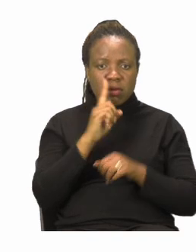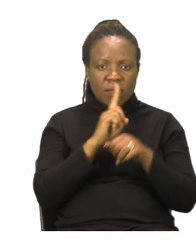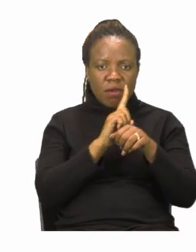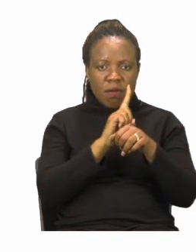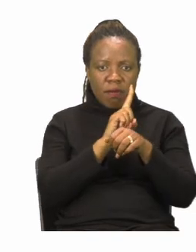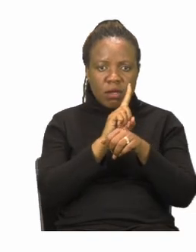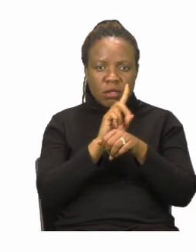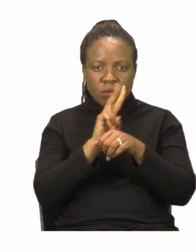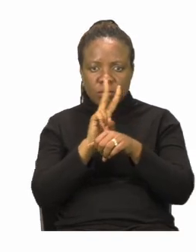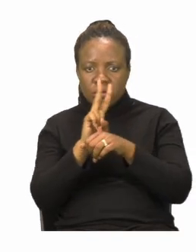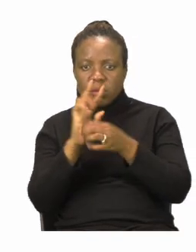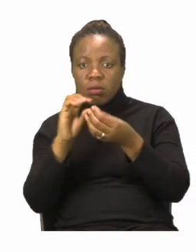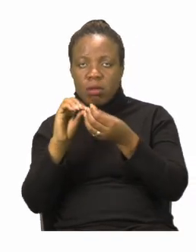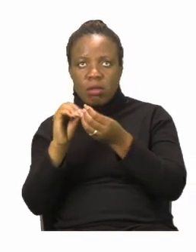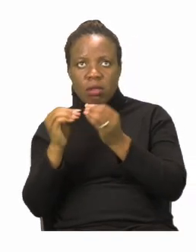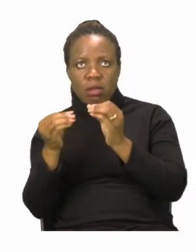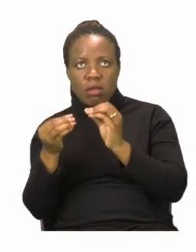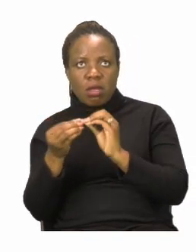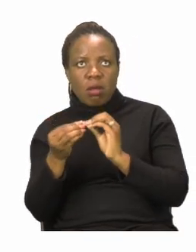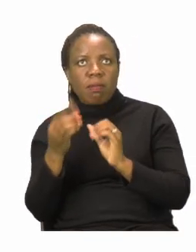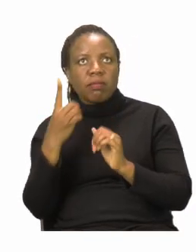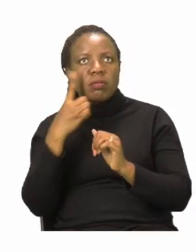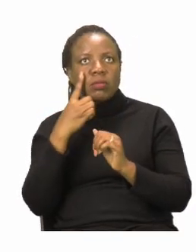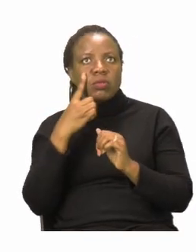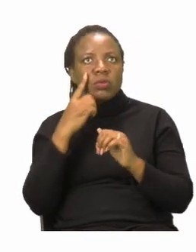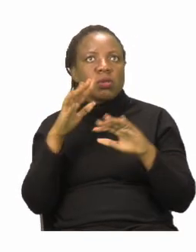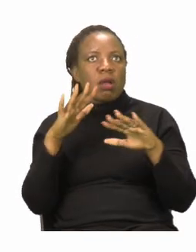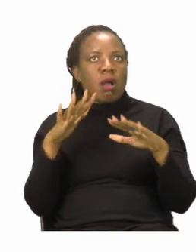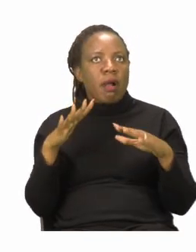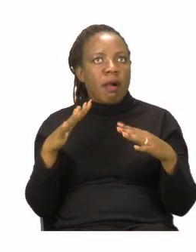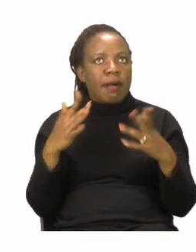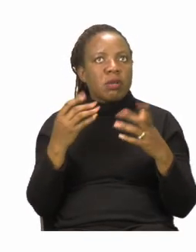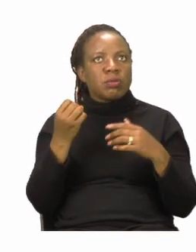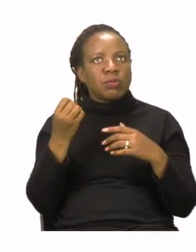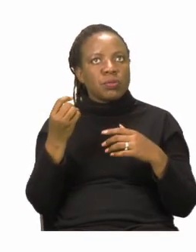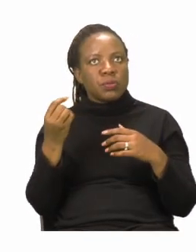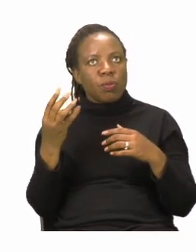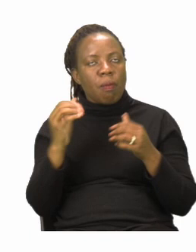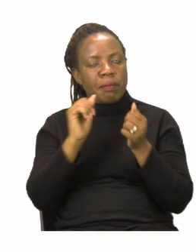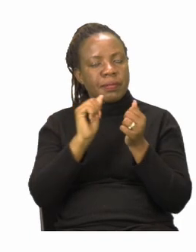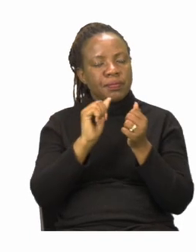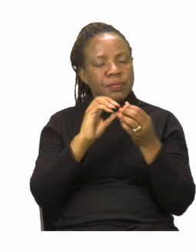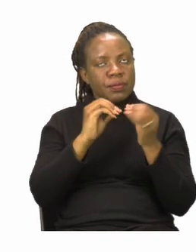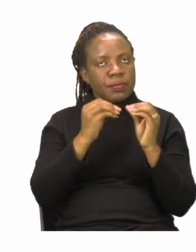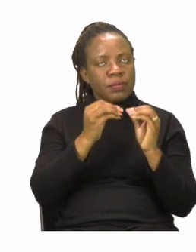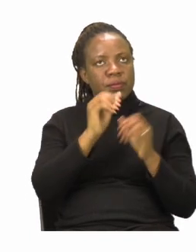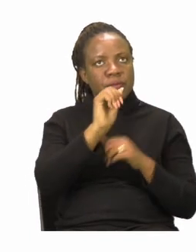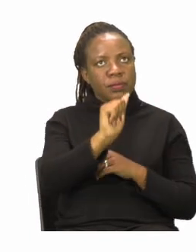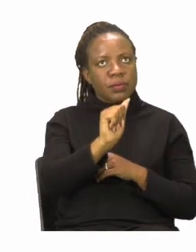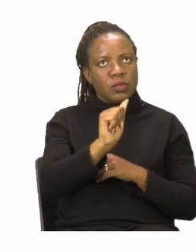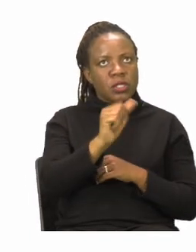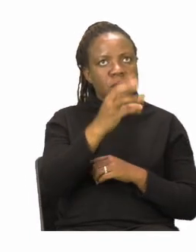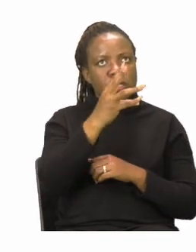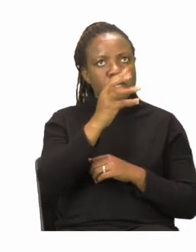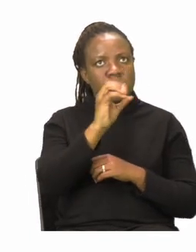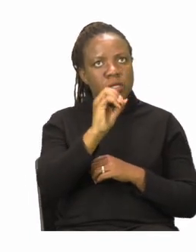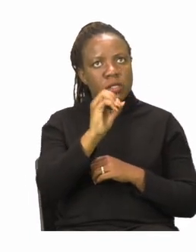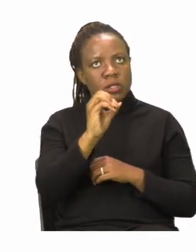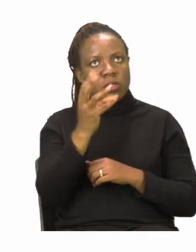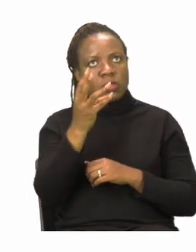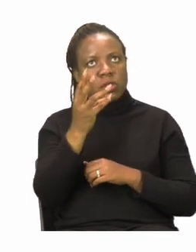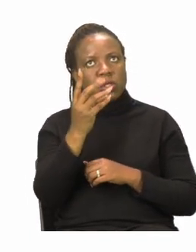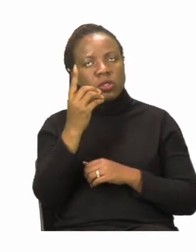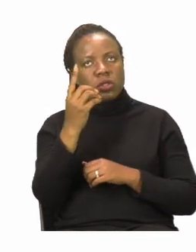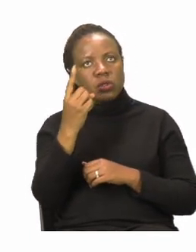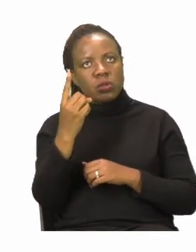you have to count on. Okay, so for number A, it says 60,